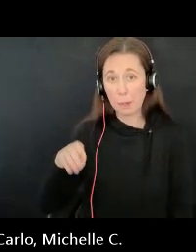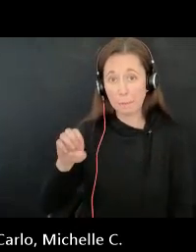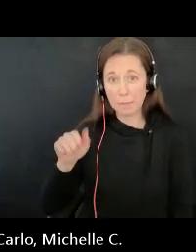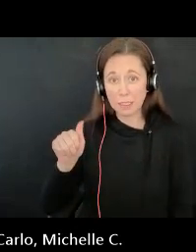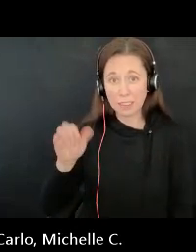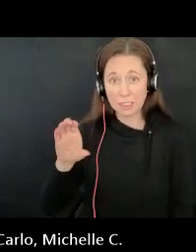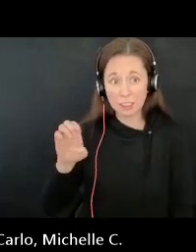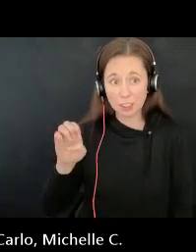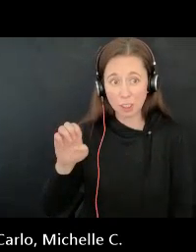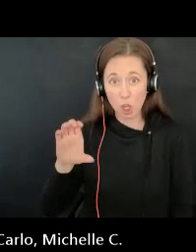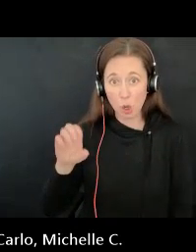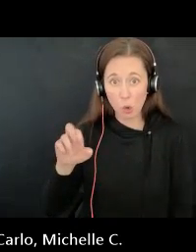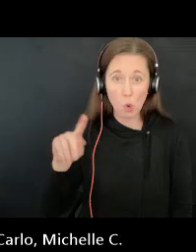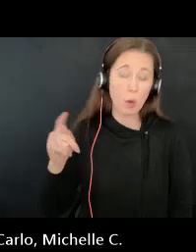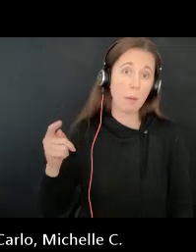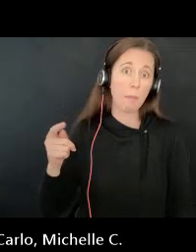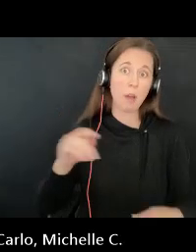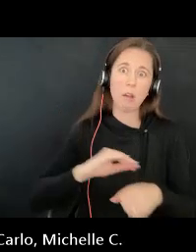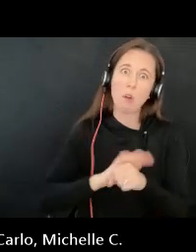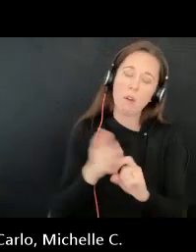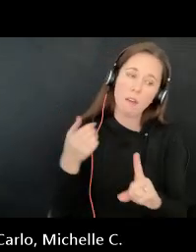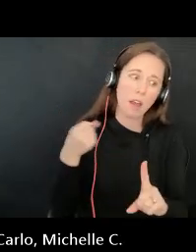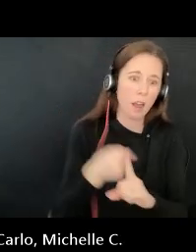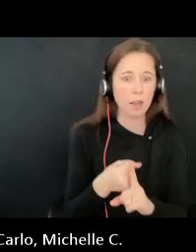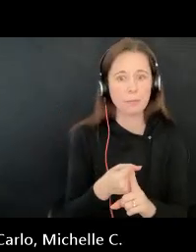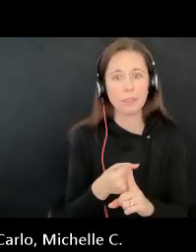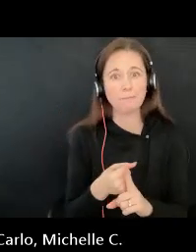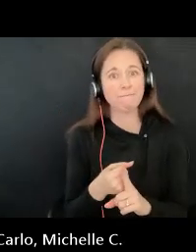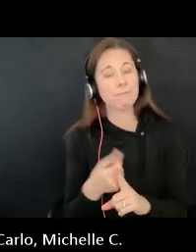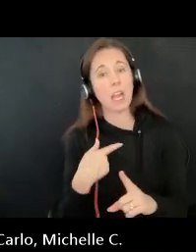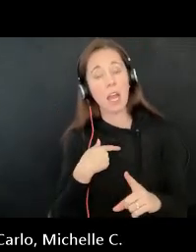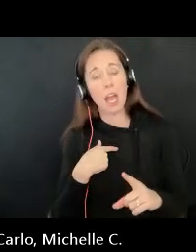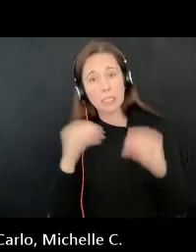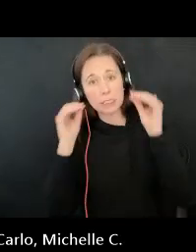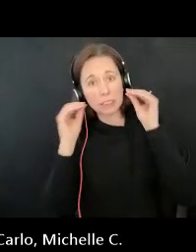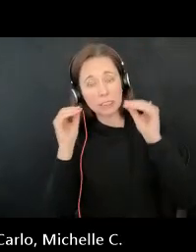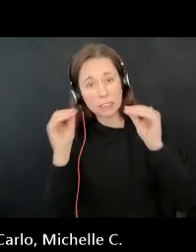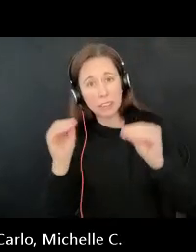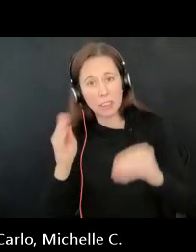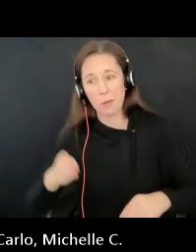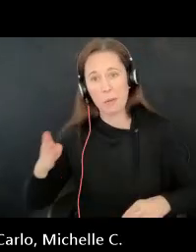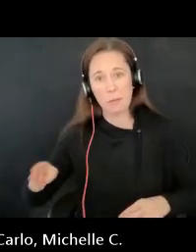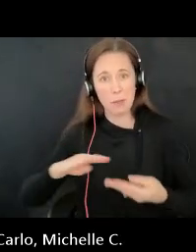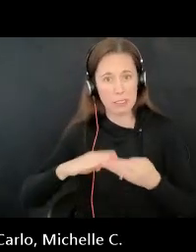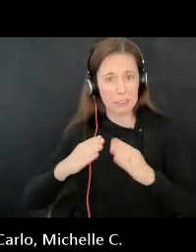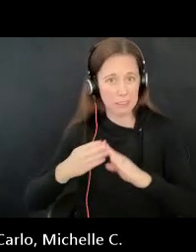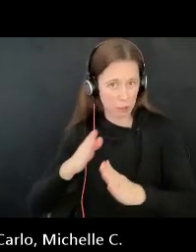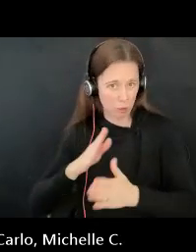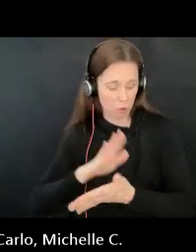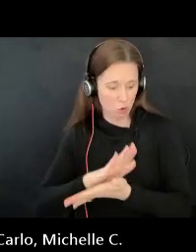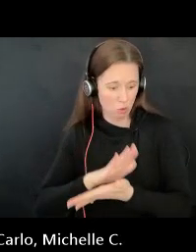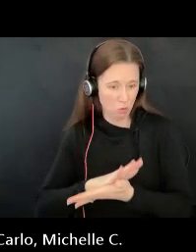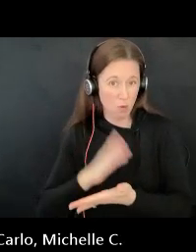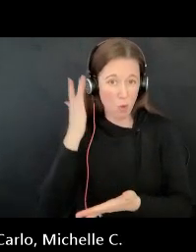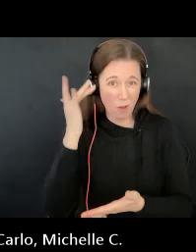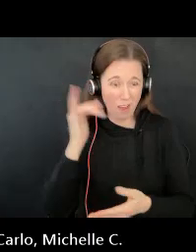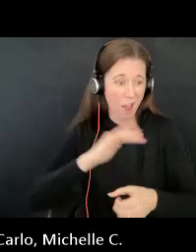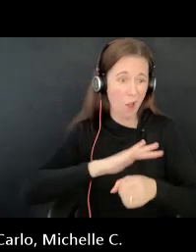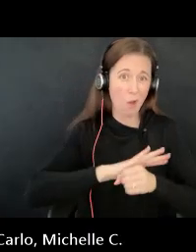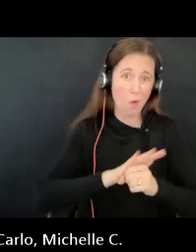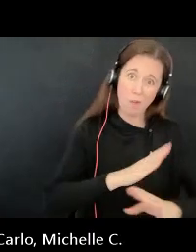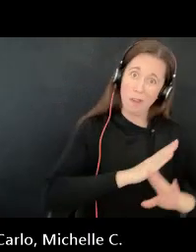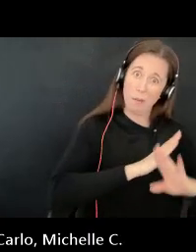hit, and then I began teaching in Baltimore City schools because I could not go to a Peace Corps due to COVID, which is